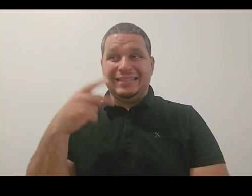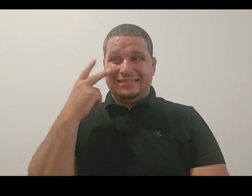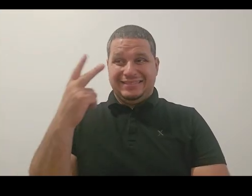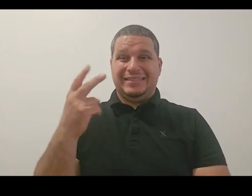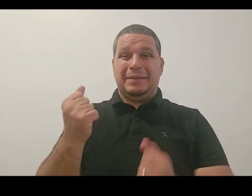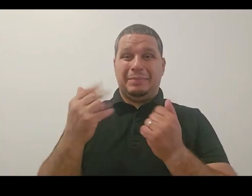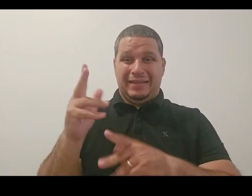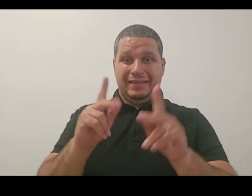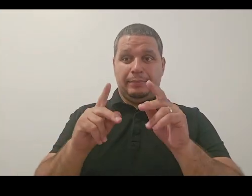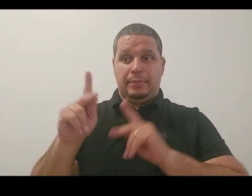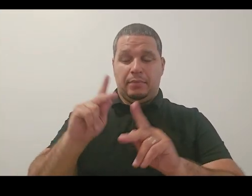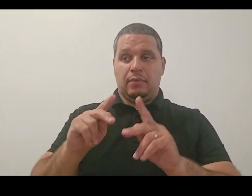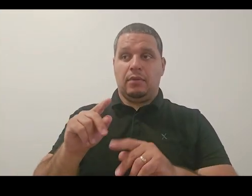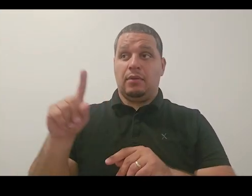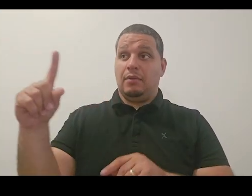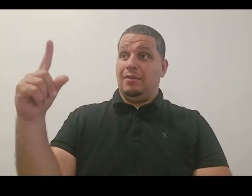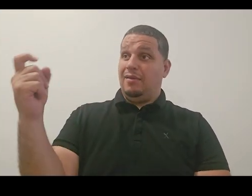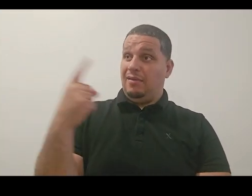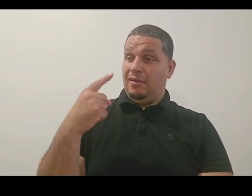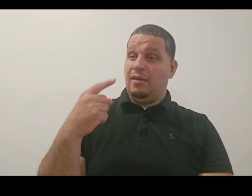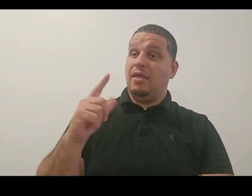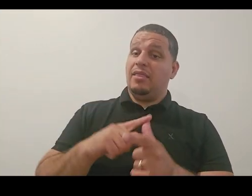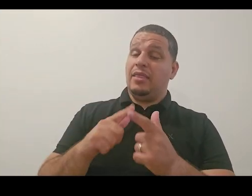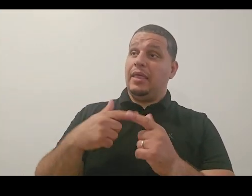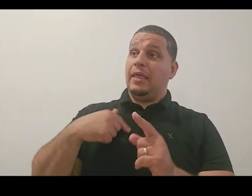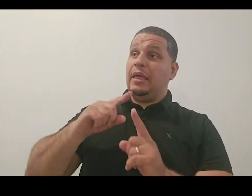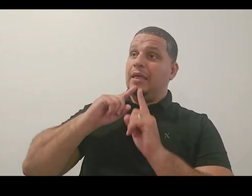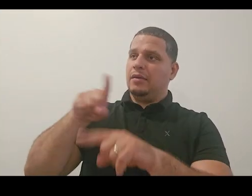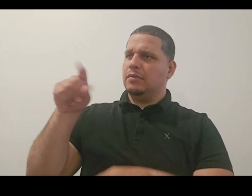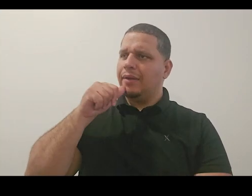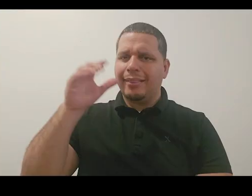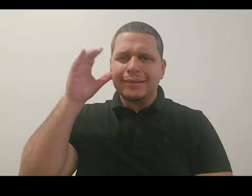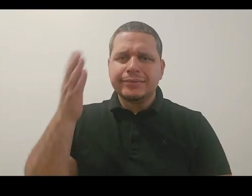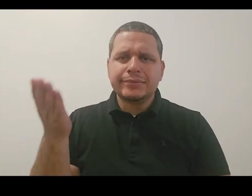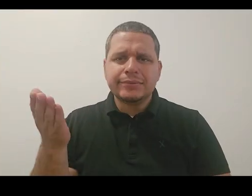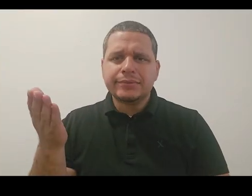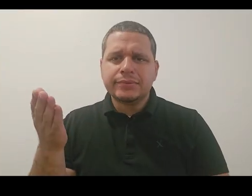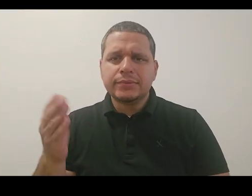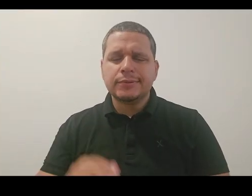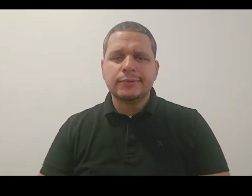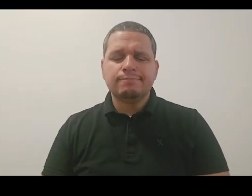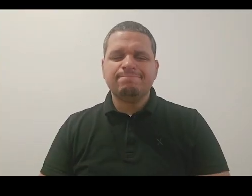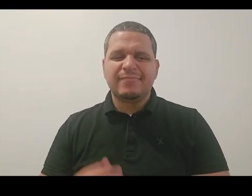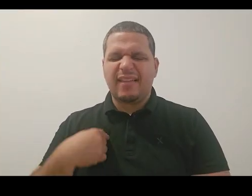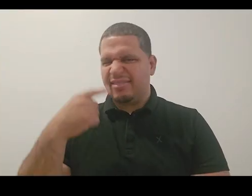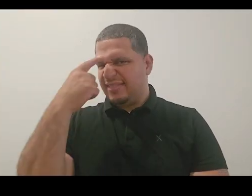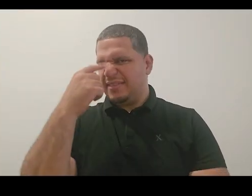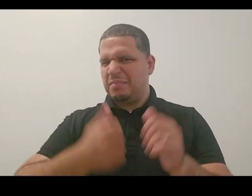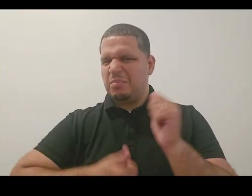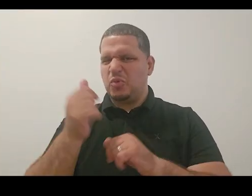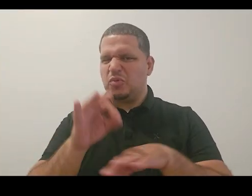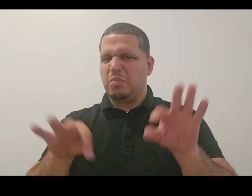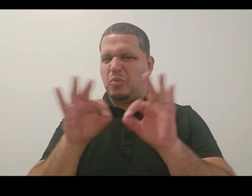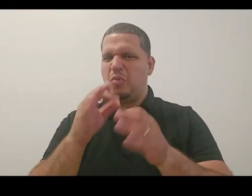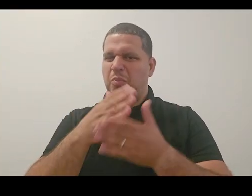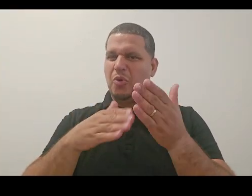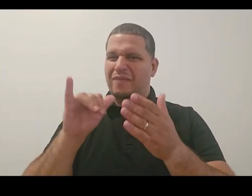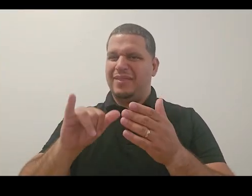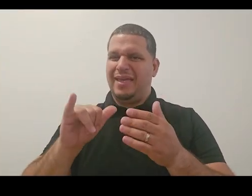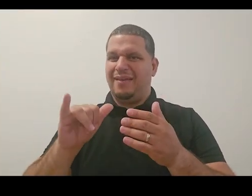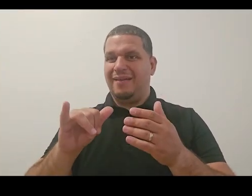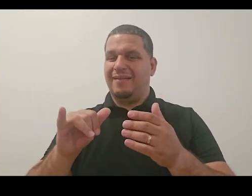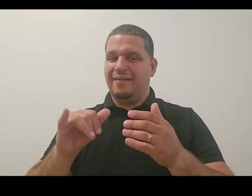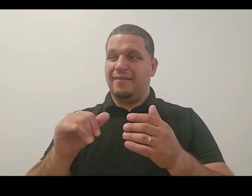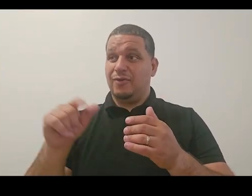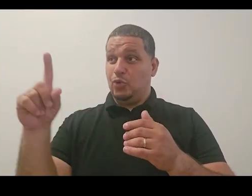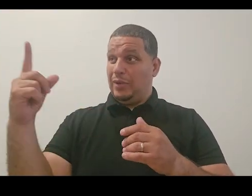listening. I've seen a lot of instances where people, ask questions, but they don't actually listen. I think that's the